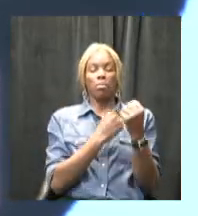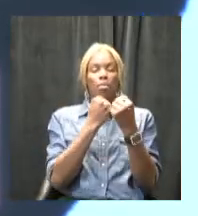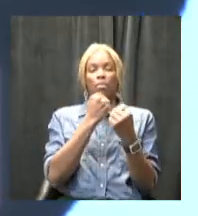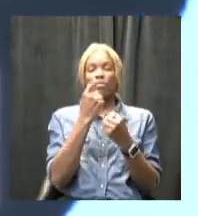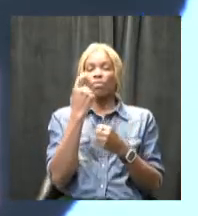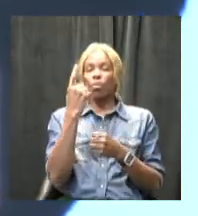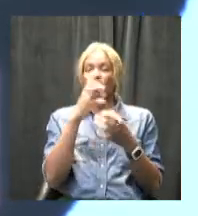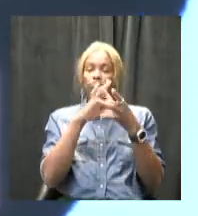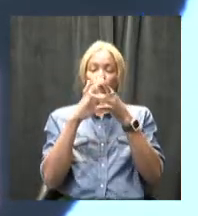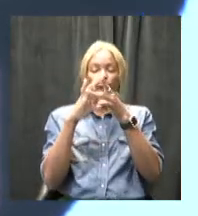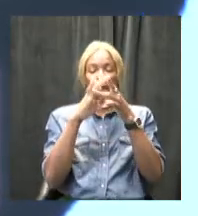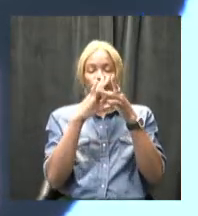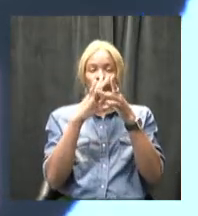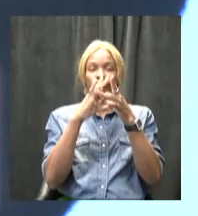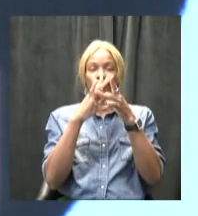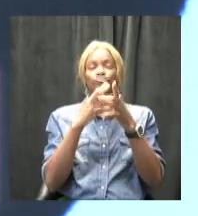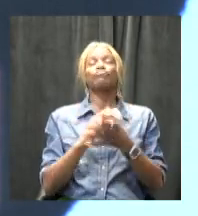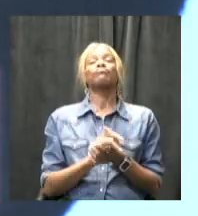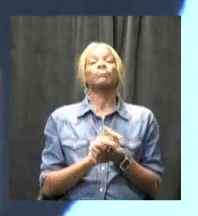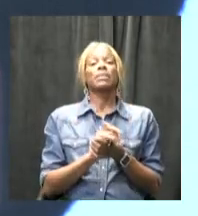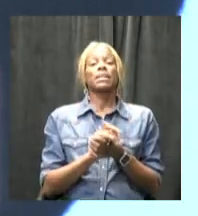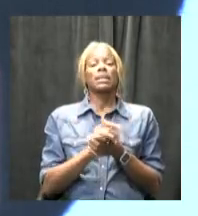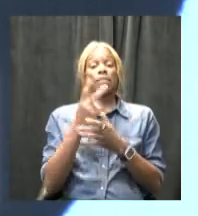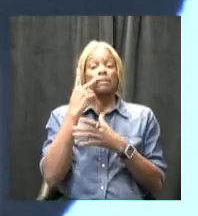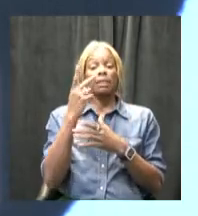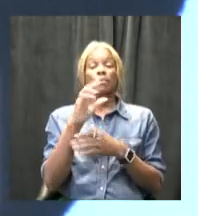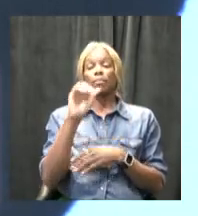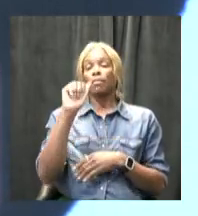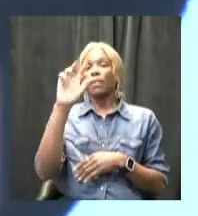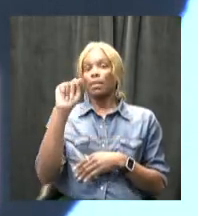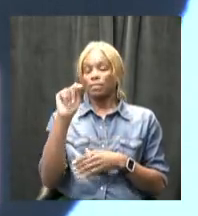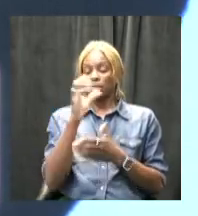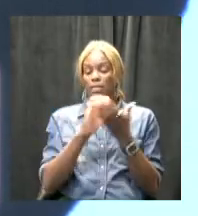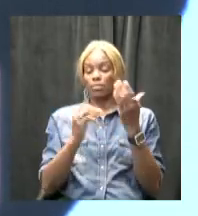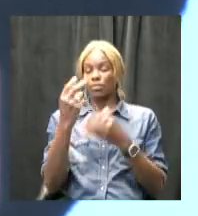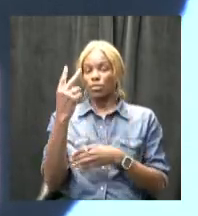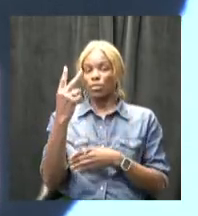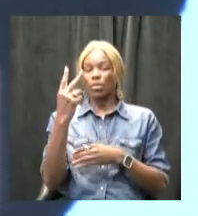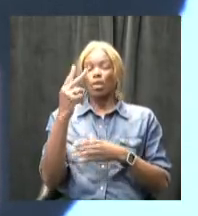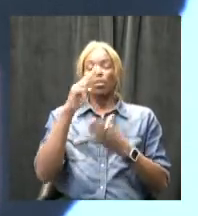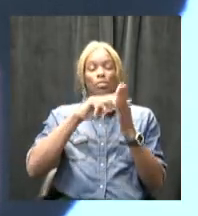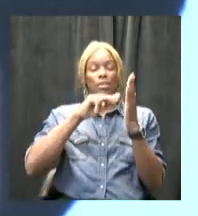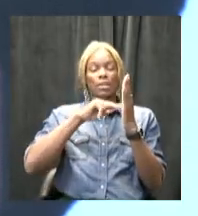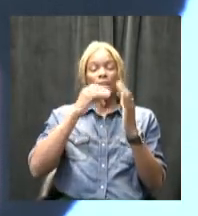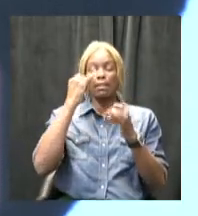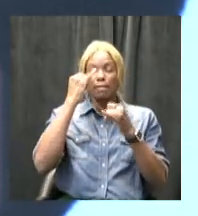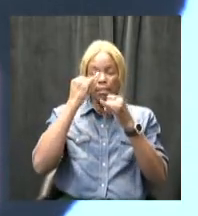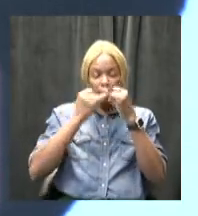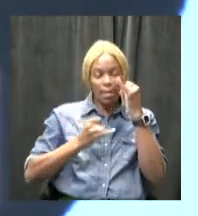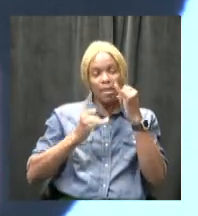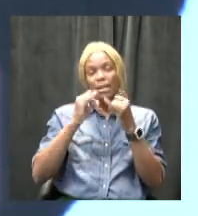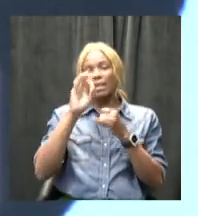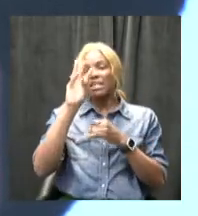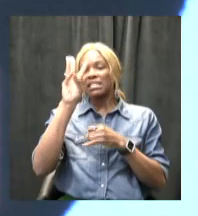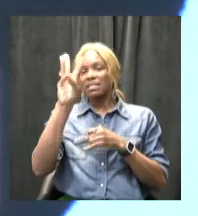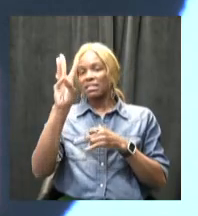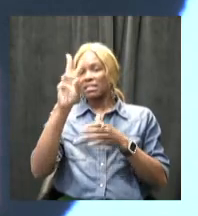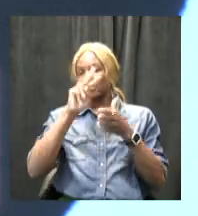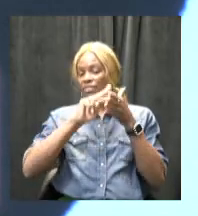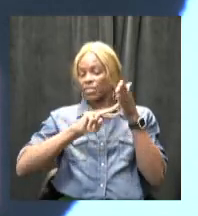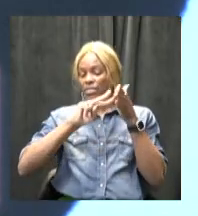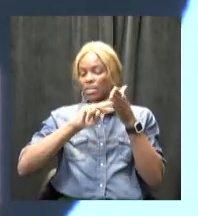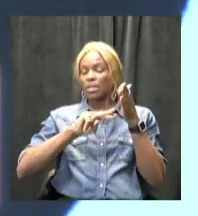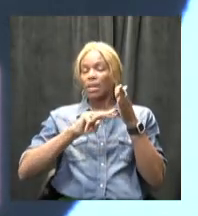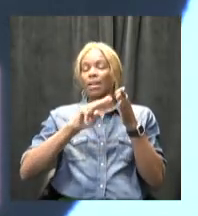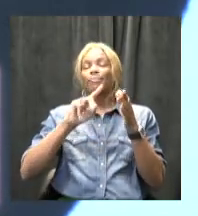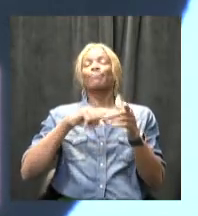I want to invite you to meet me in Acts chapter 2. I want to read the last six verses of that particular text, and then we'll dive in